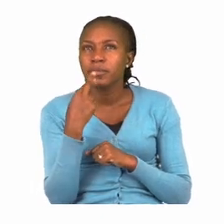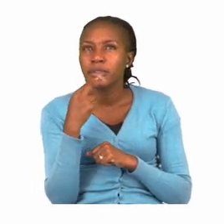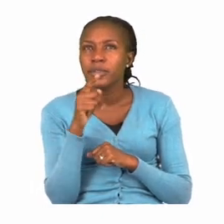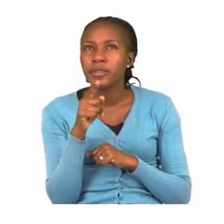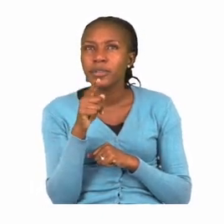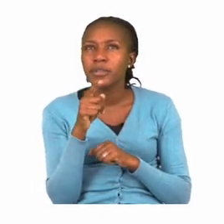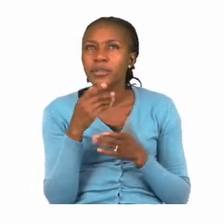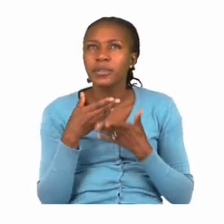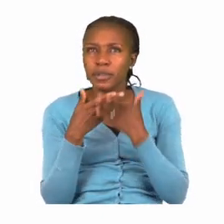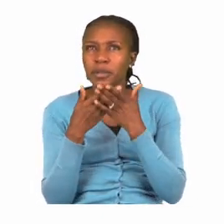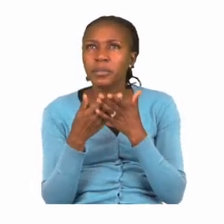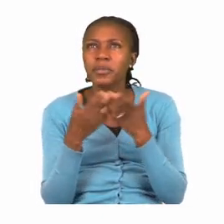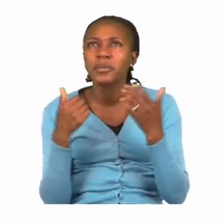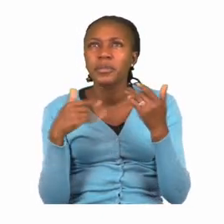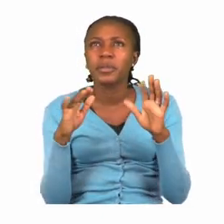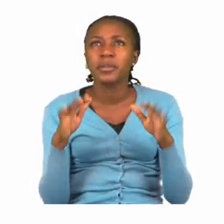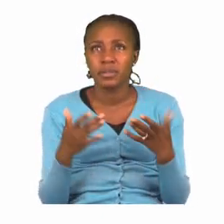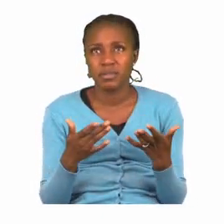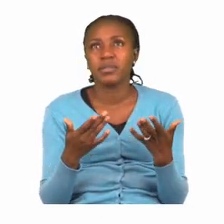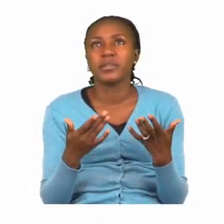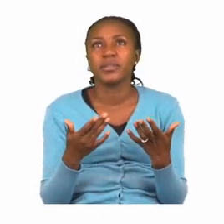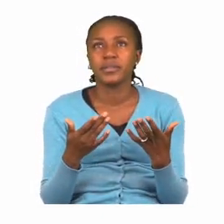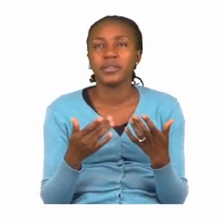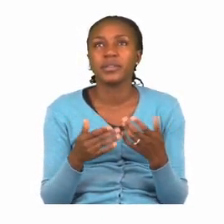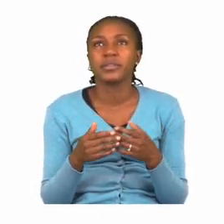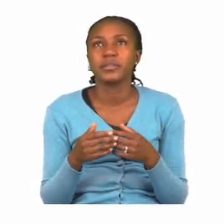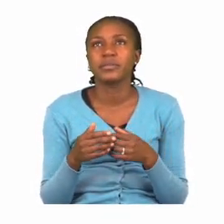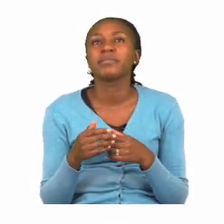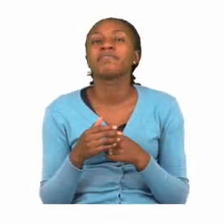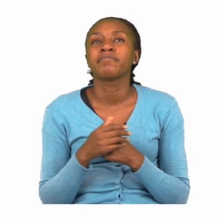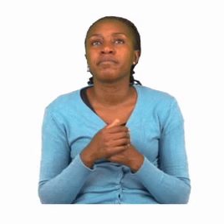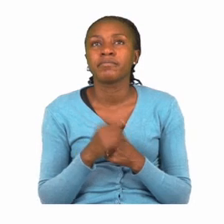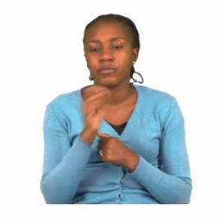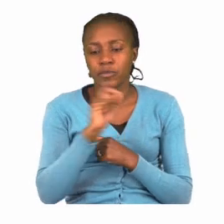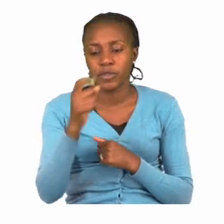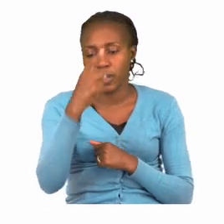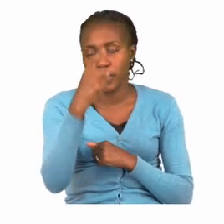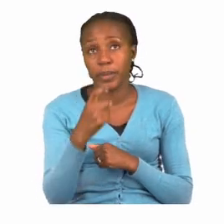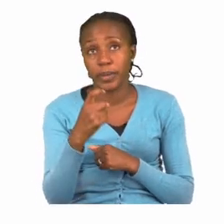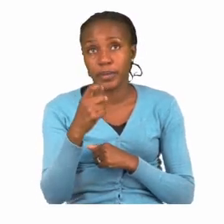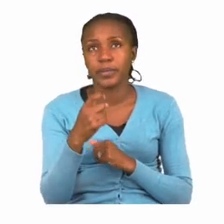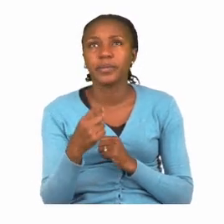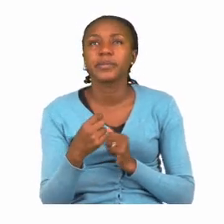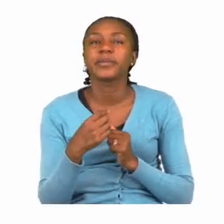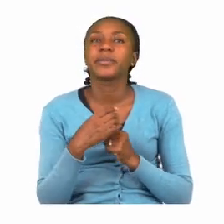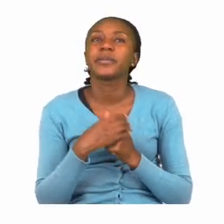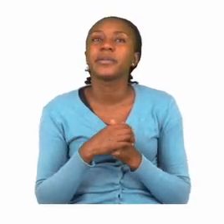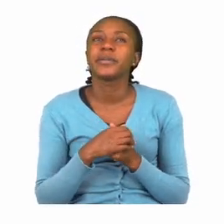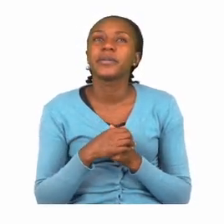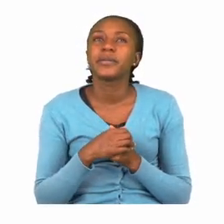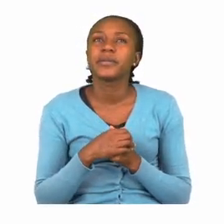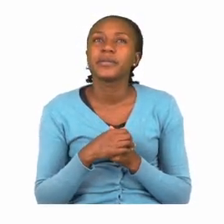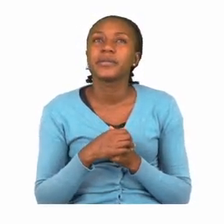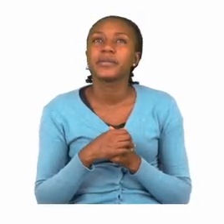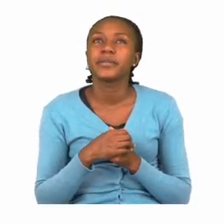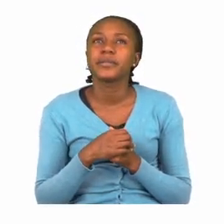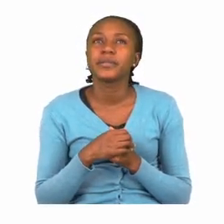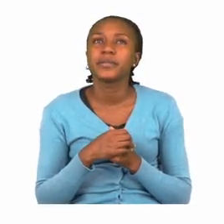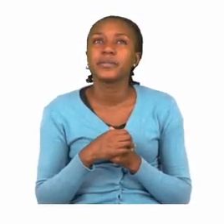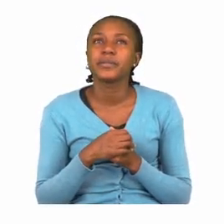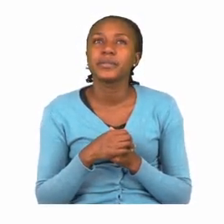to indicate where you have to start writing your X's. Let's look at